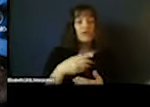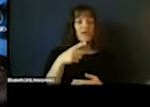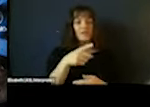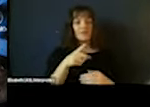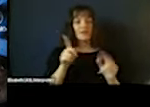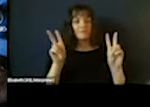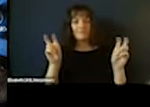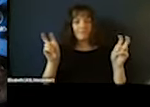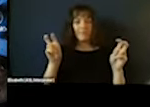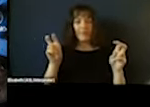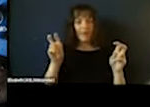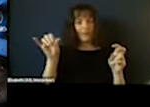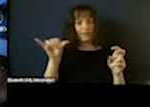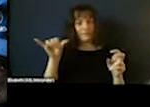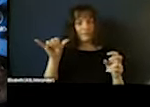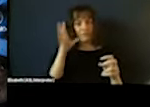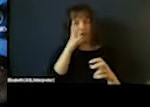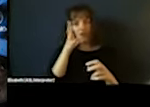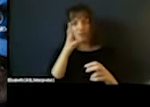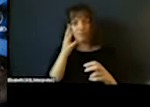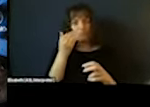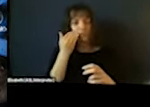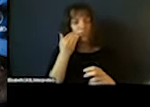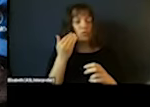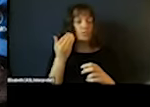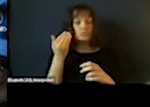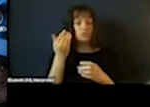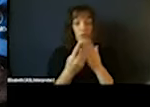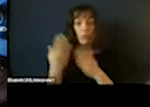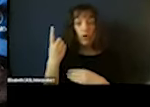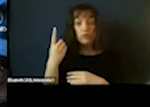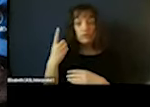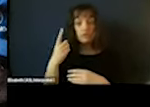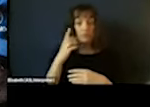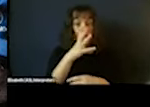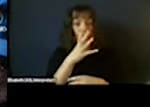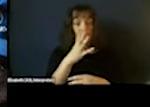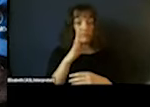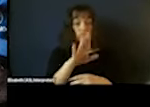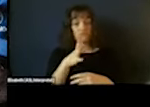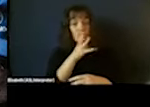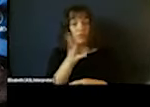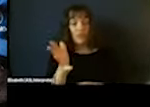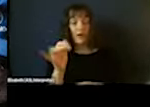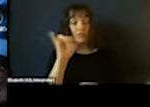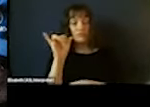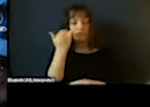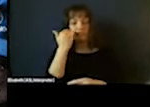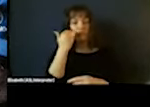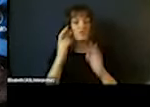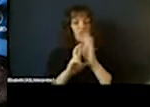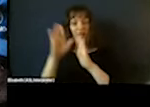and grandma of some little girl. So astronaut is not the special person. They are same human. That's the things I learned from